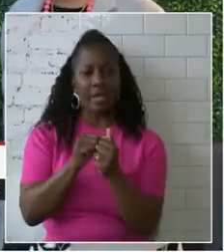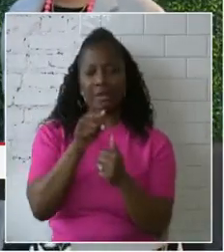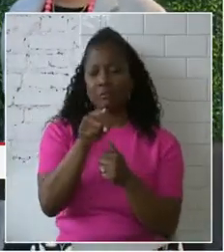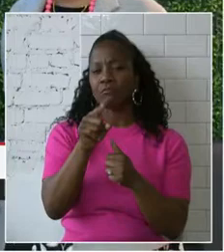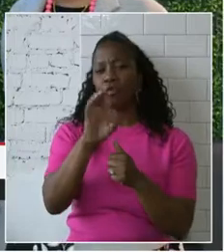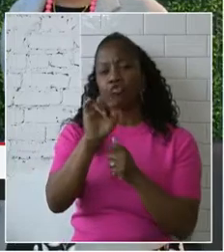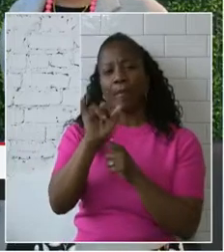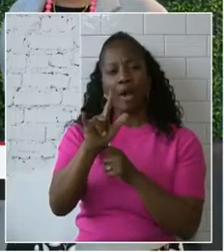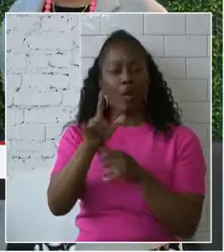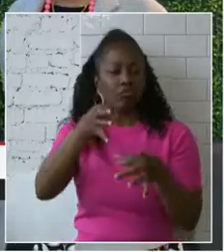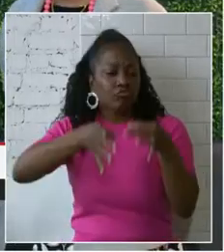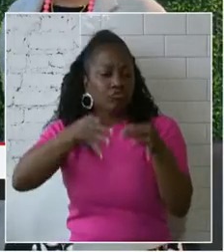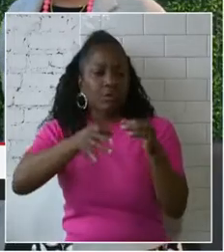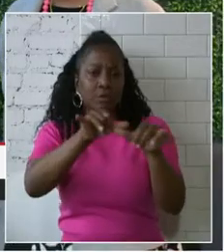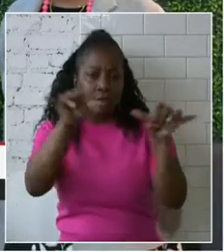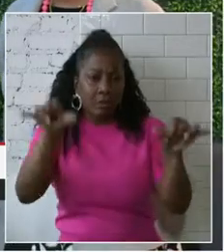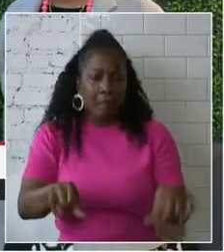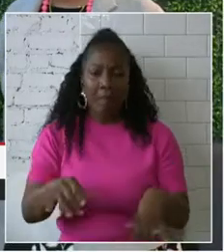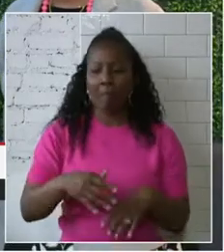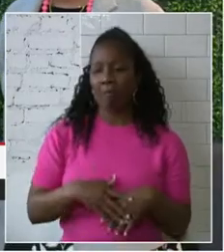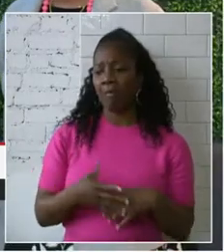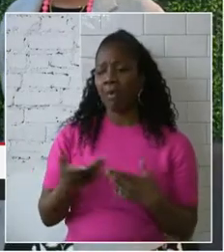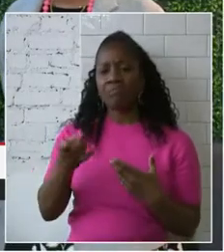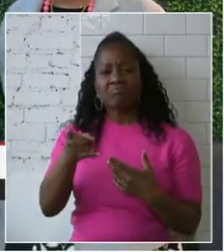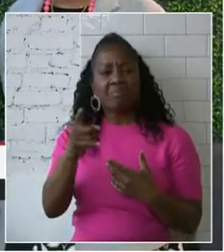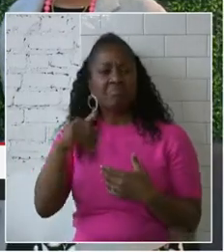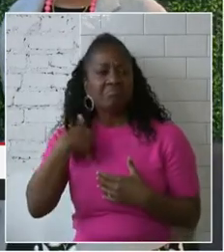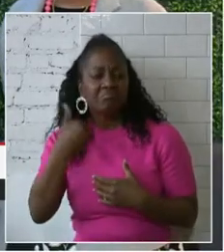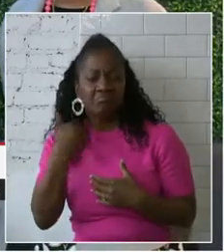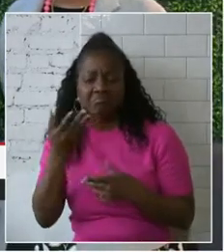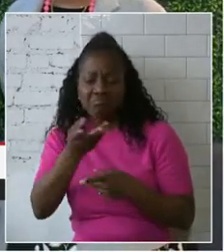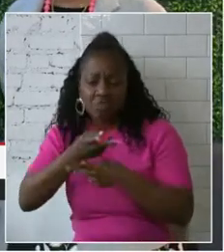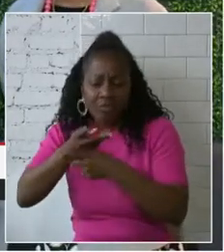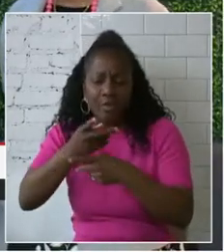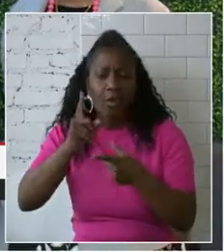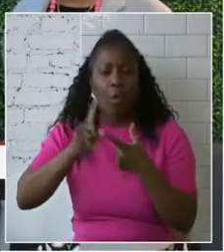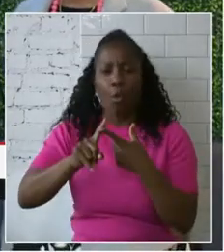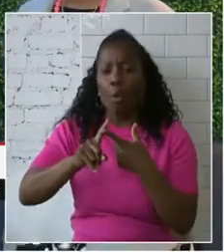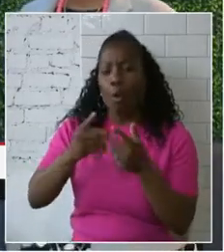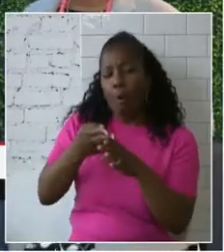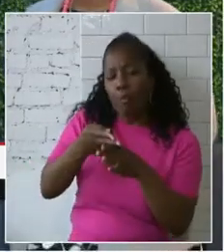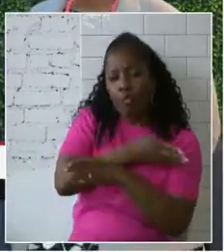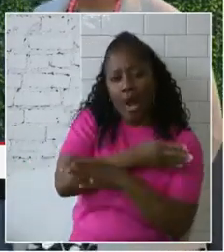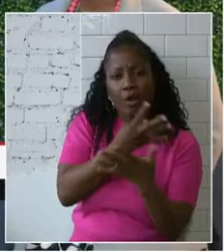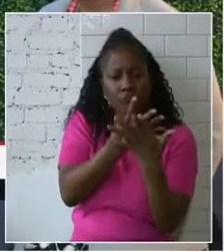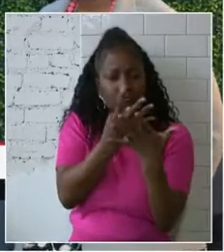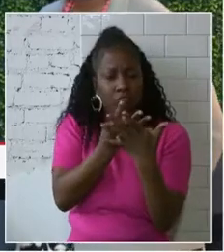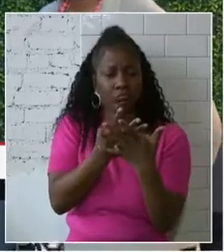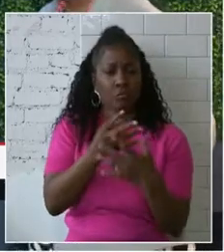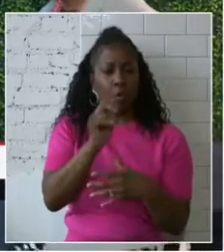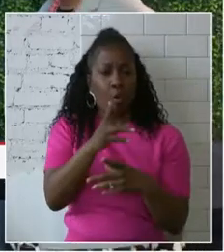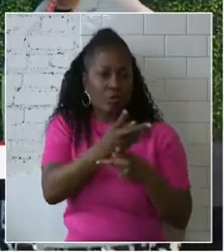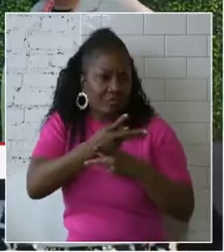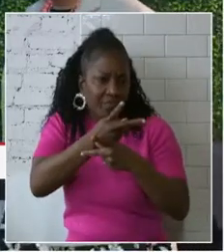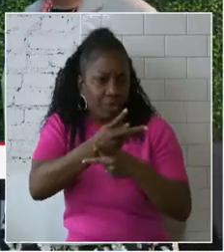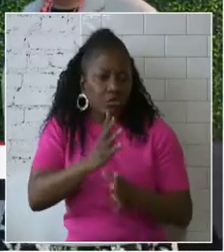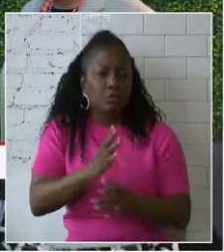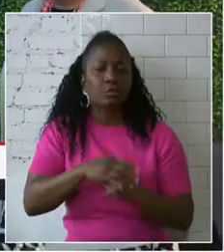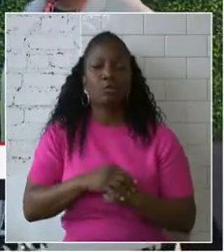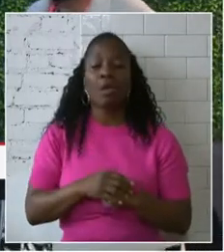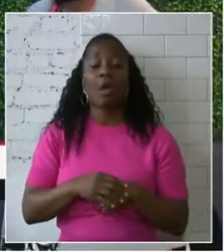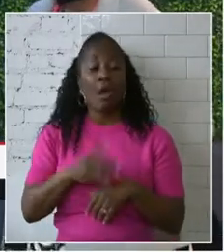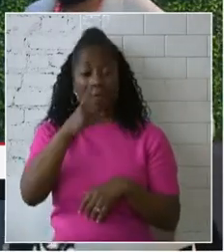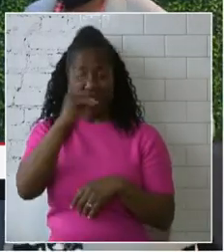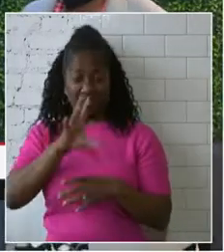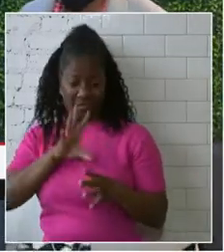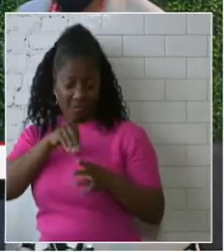prior juvenile supervision or prior adult incarceration or supervision. And because of their past involvement in